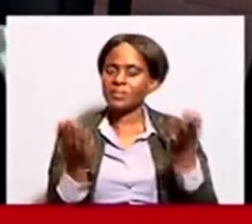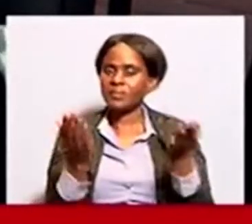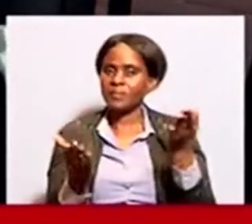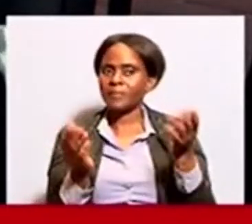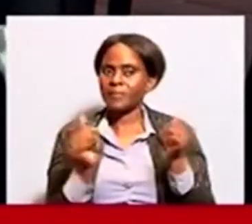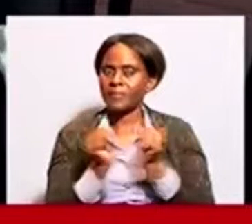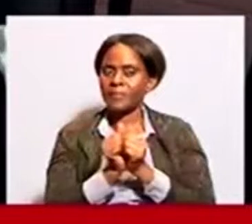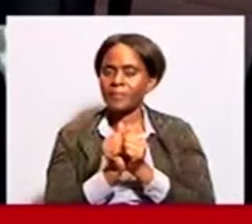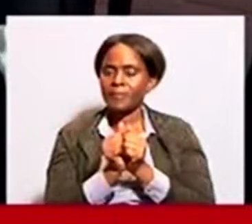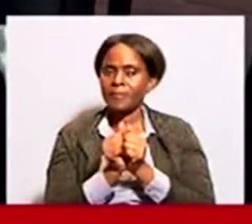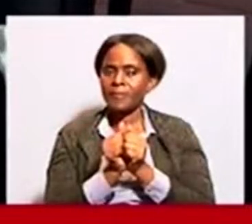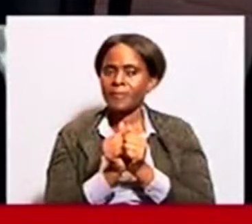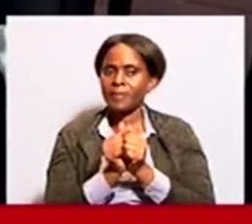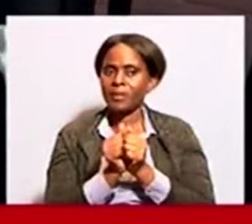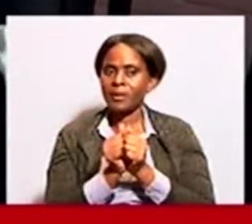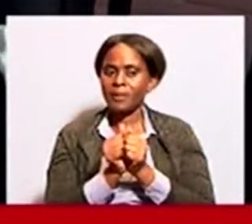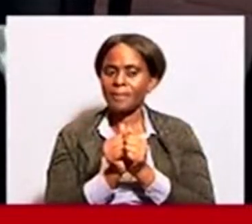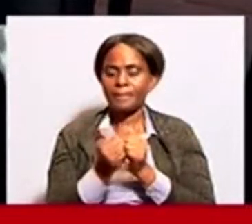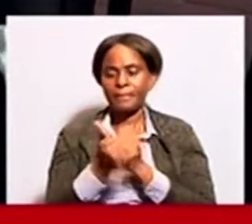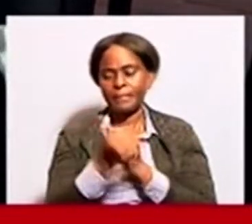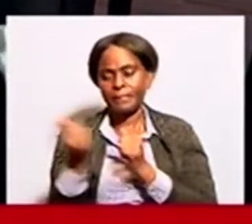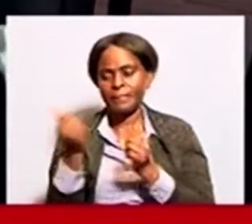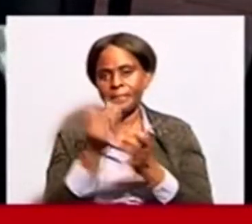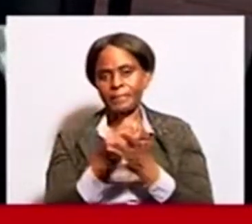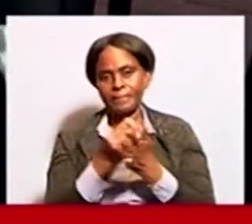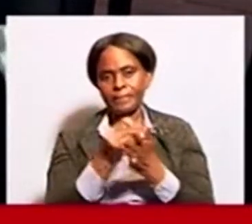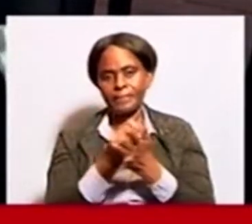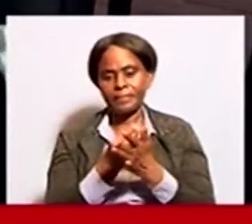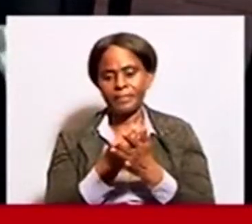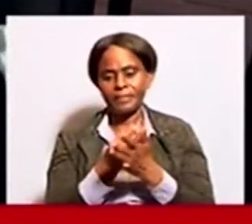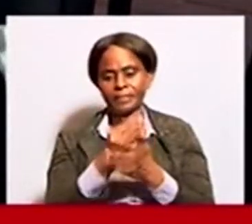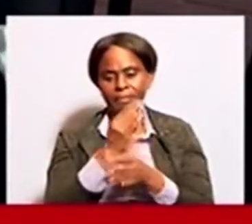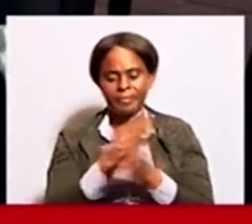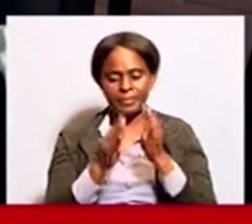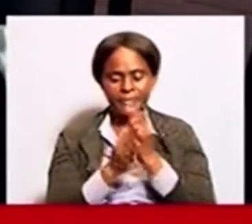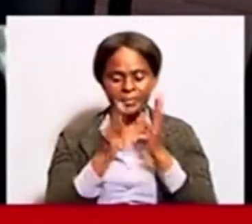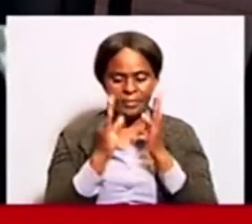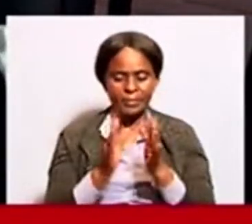with the remaining funds on the contractor's